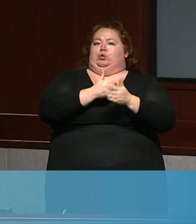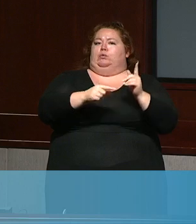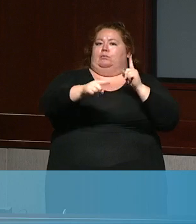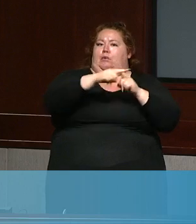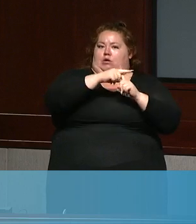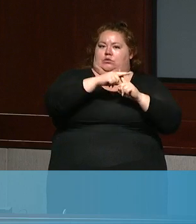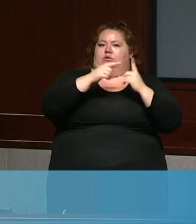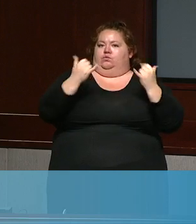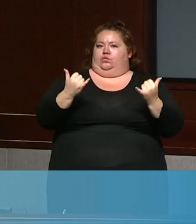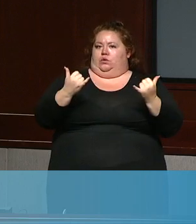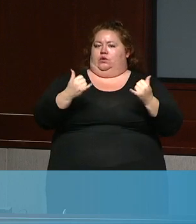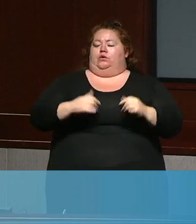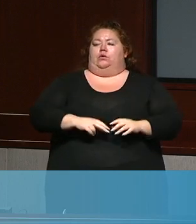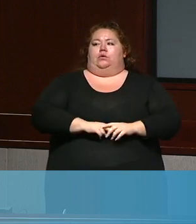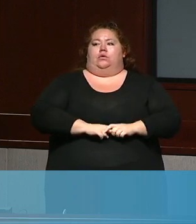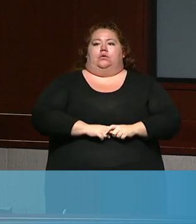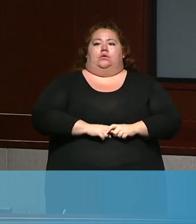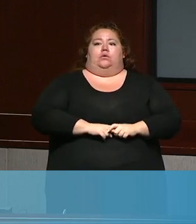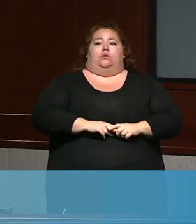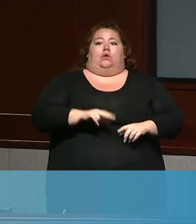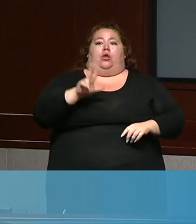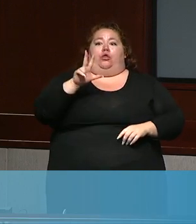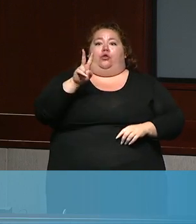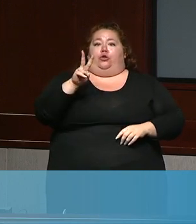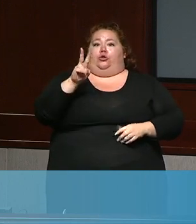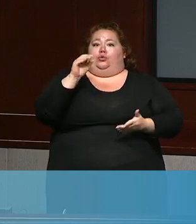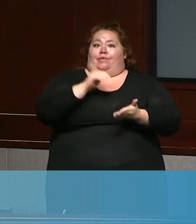today. Of this